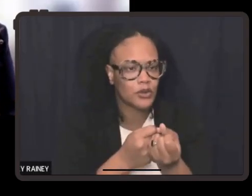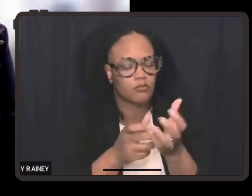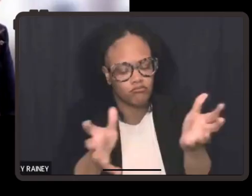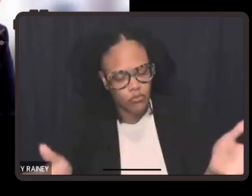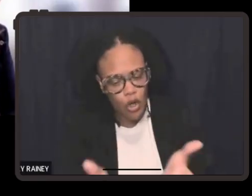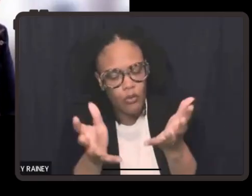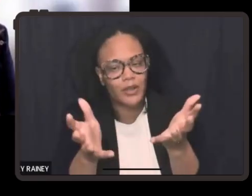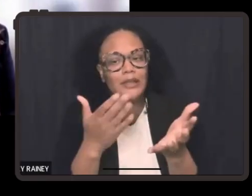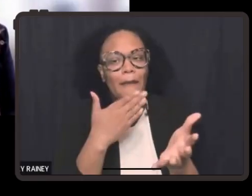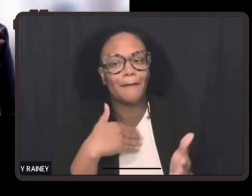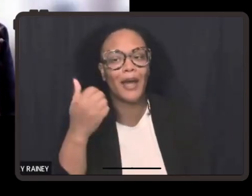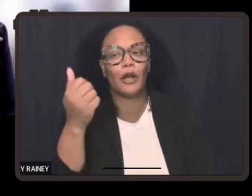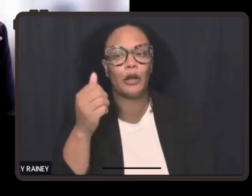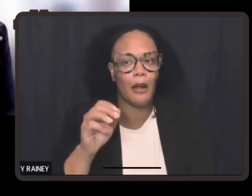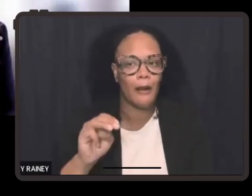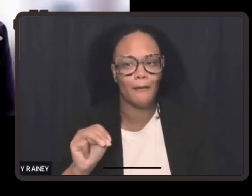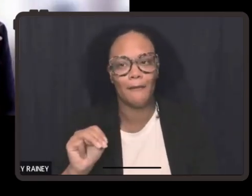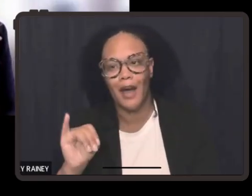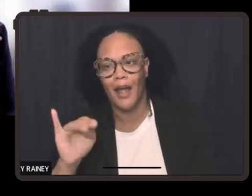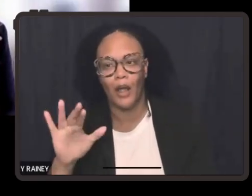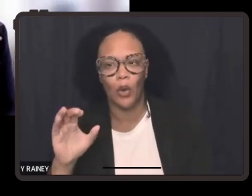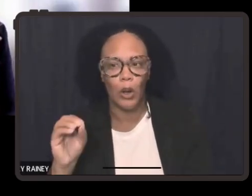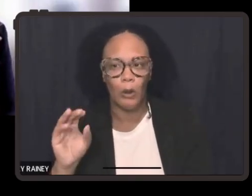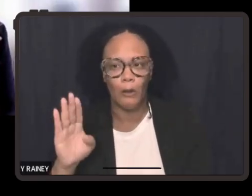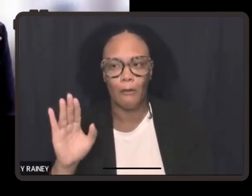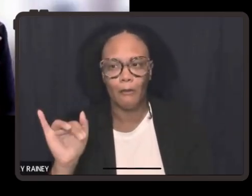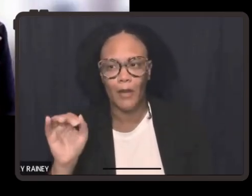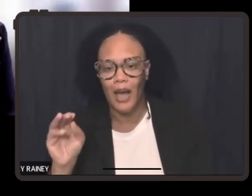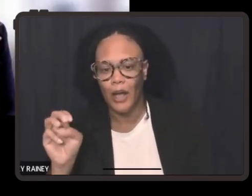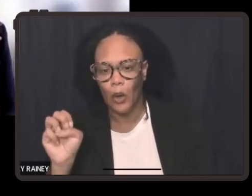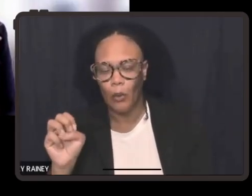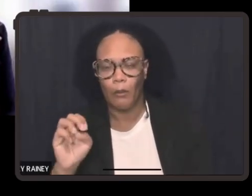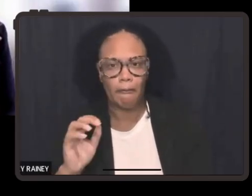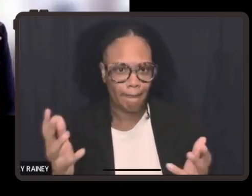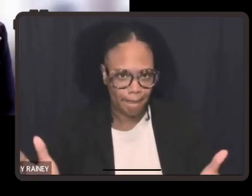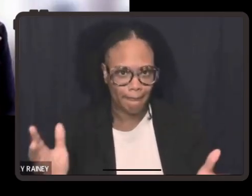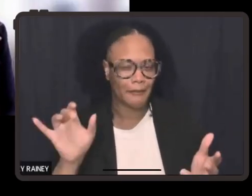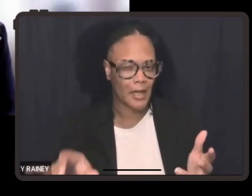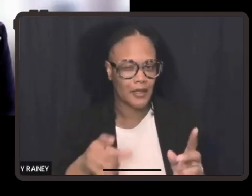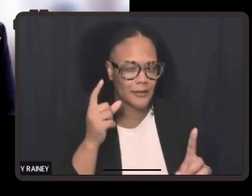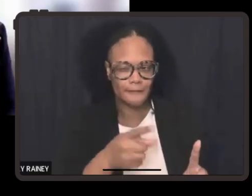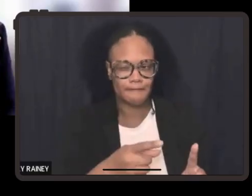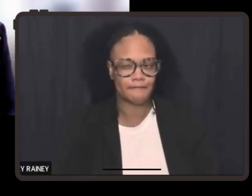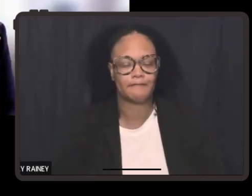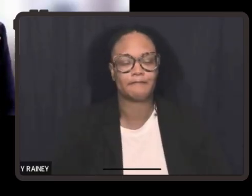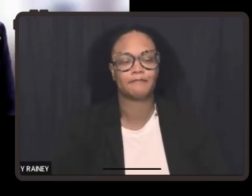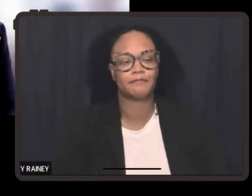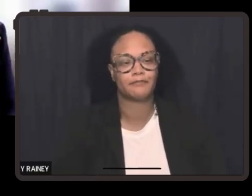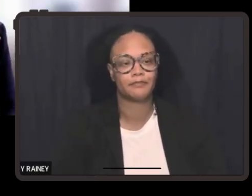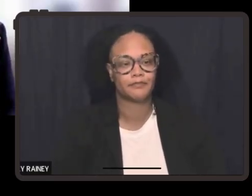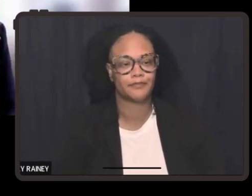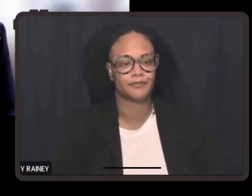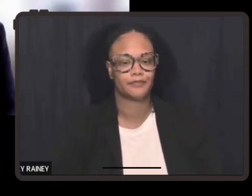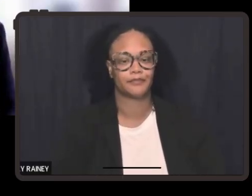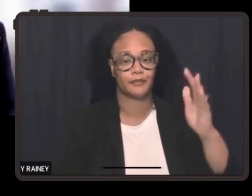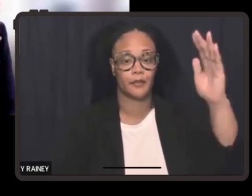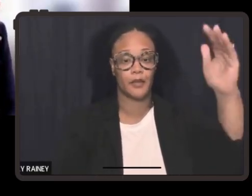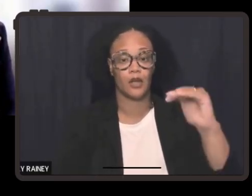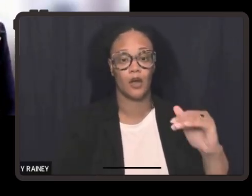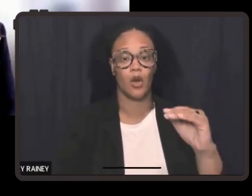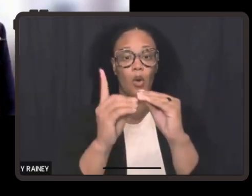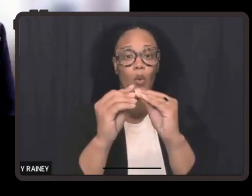Awesome. Thank you so much. We have one more question. The mom says, I have a